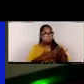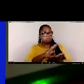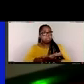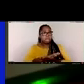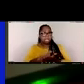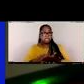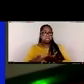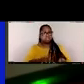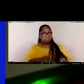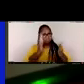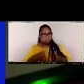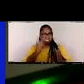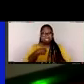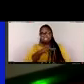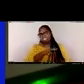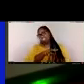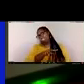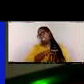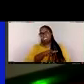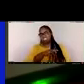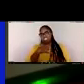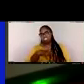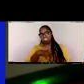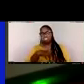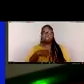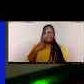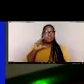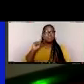storage unit and so on and so forth are huge, and they're seen